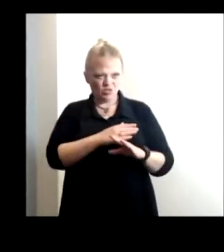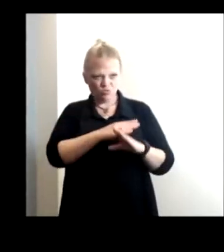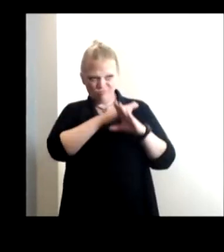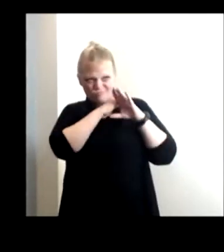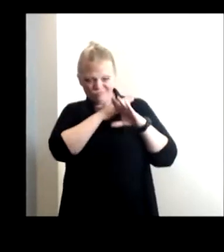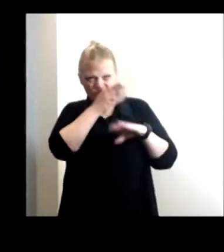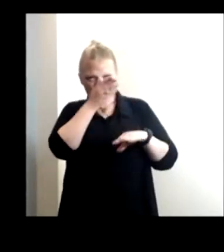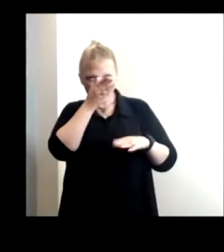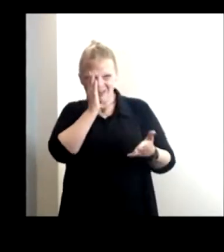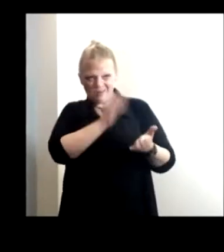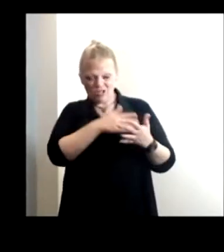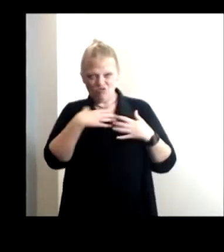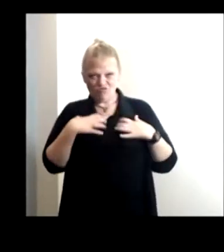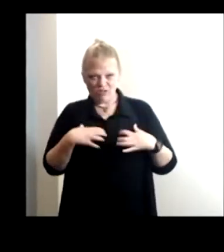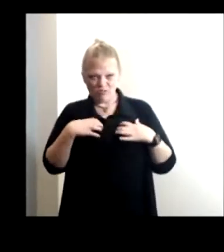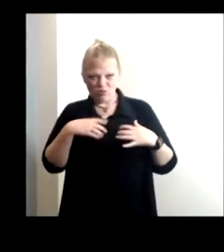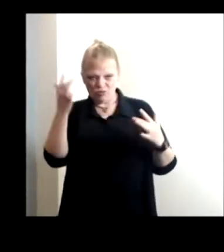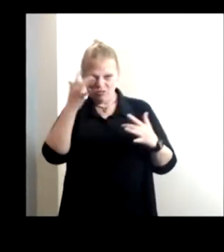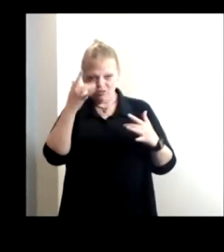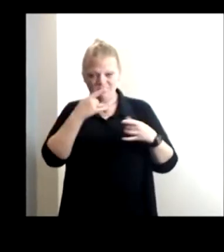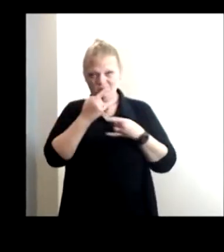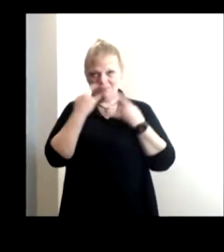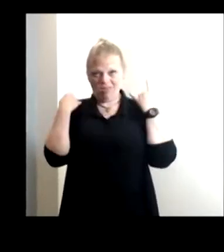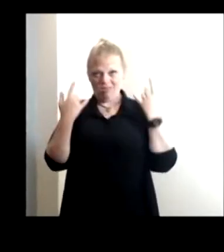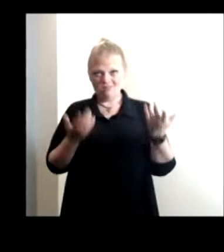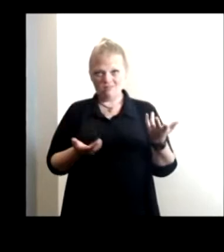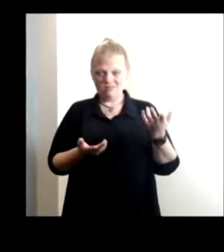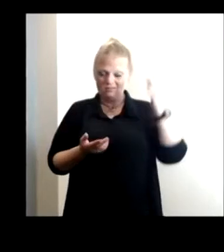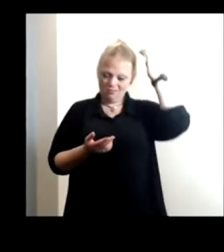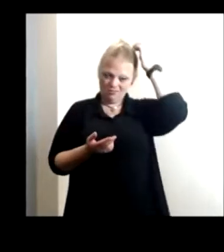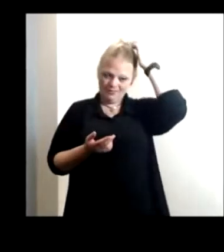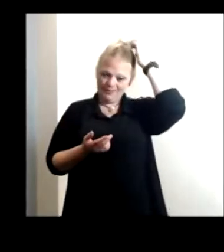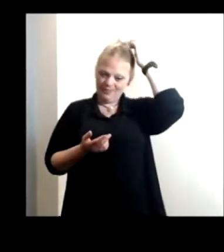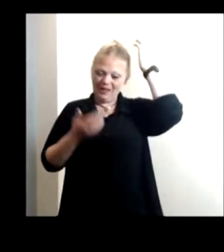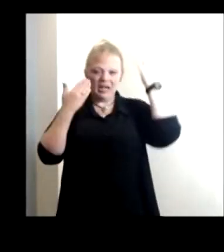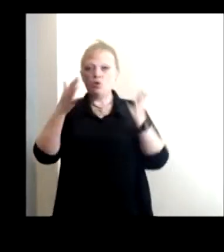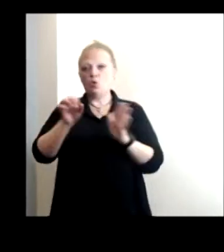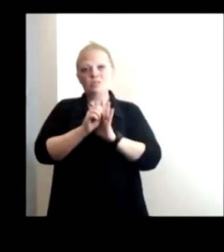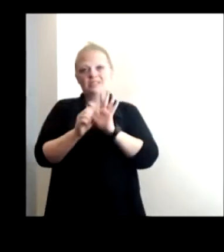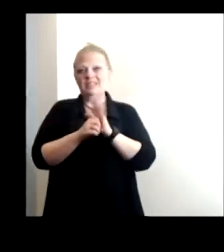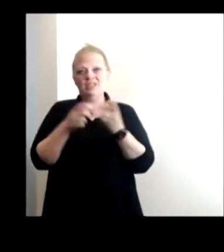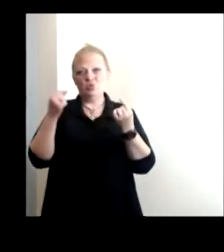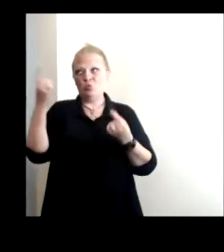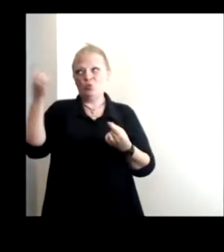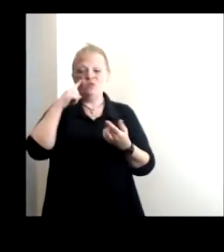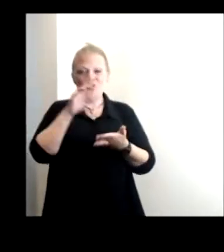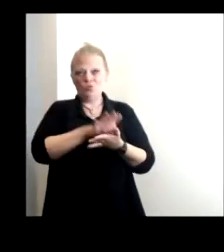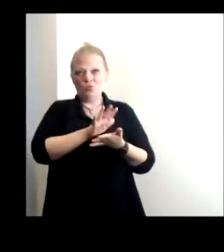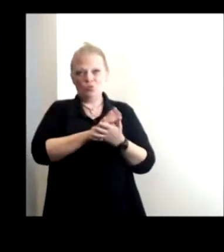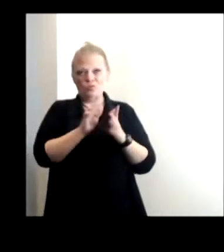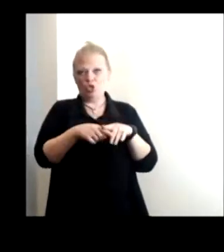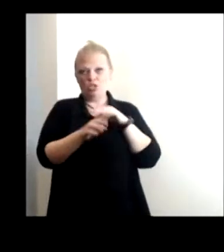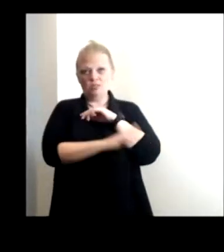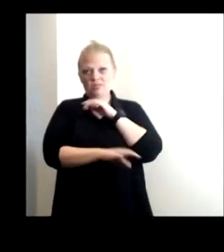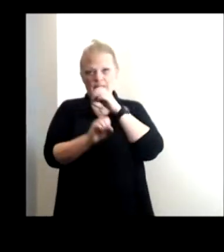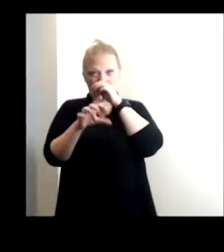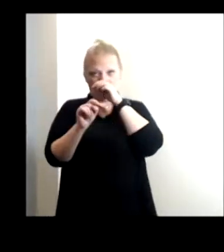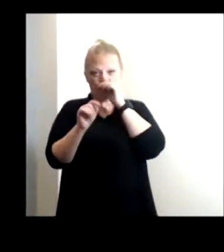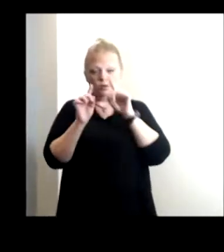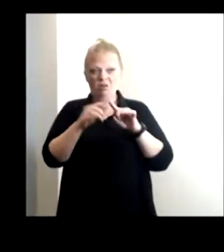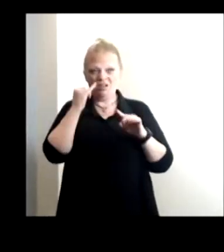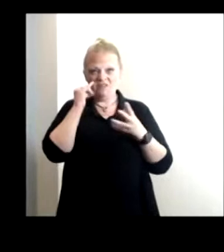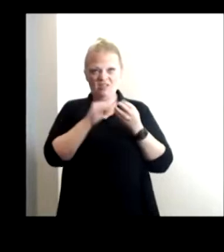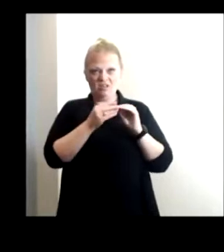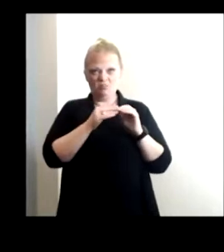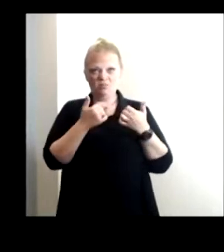a respiratory illness? It's to wear a mask. I don't know what the state's going to do for school starting in September, but if the rates continue